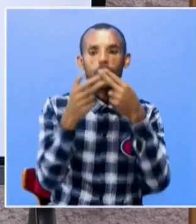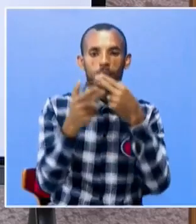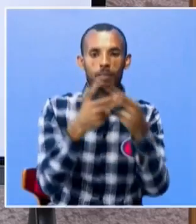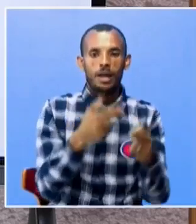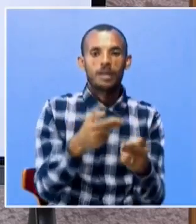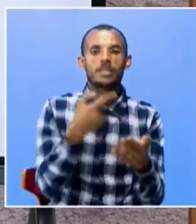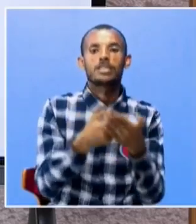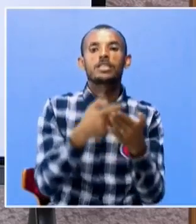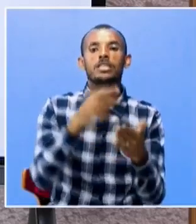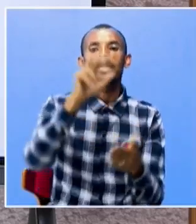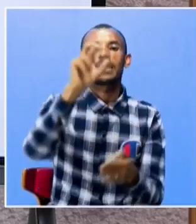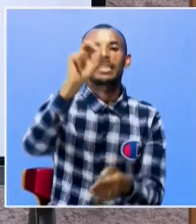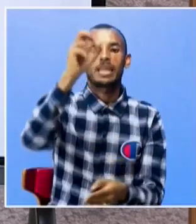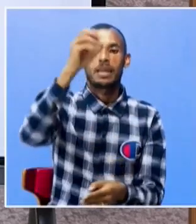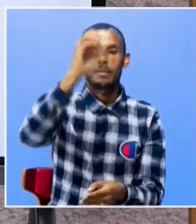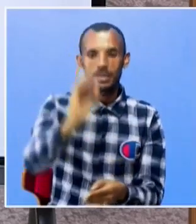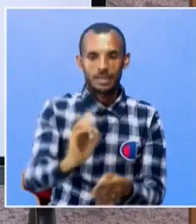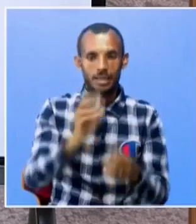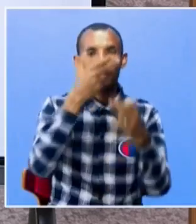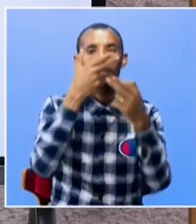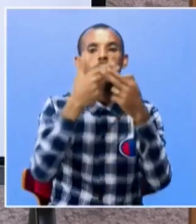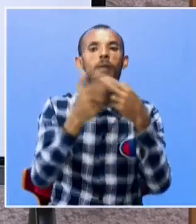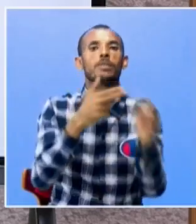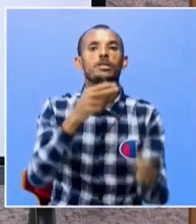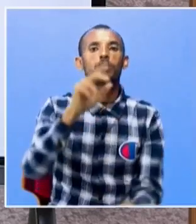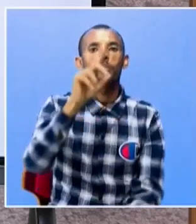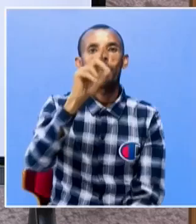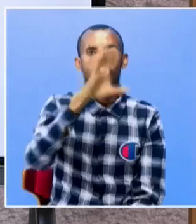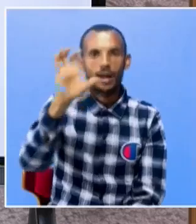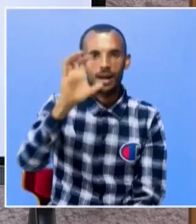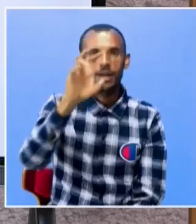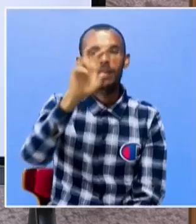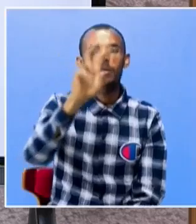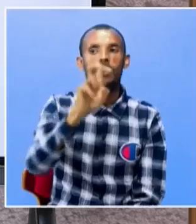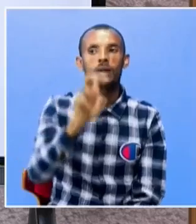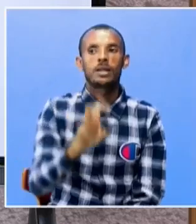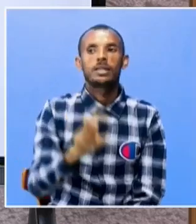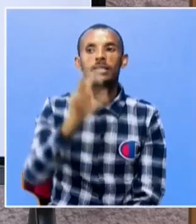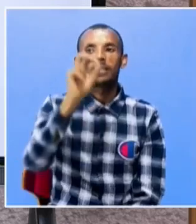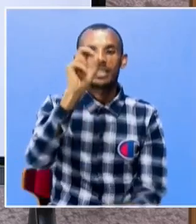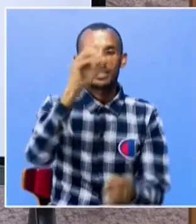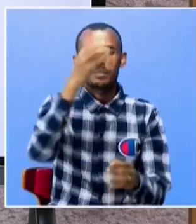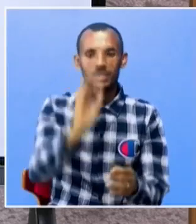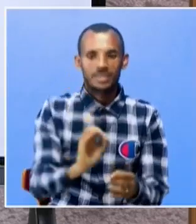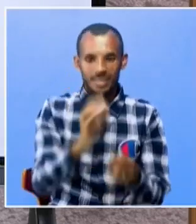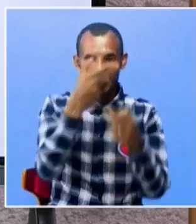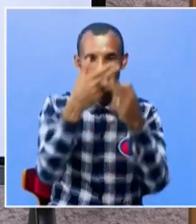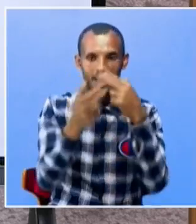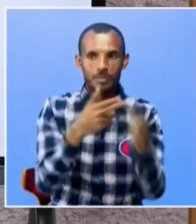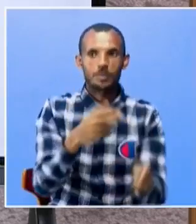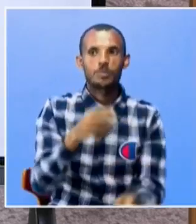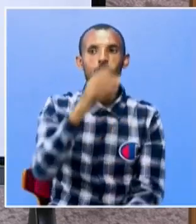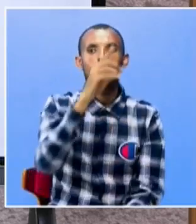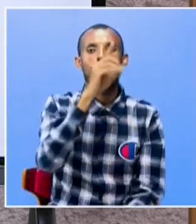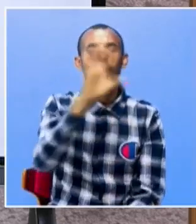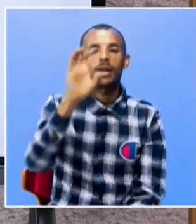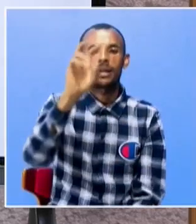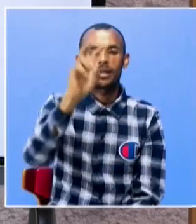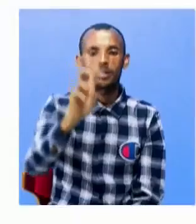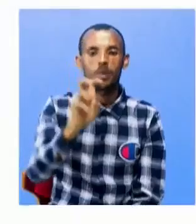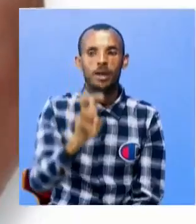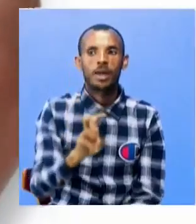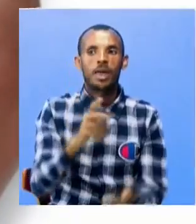two. 30% of this one means 30% times 120. Therefore, here